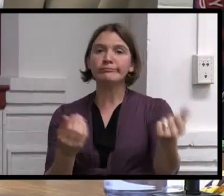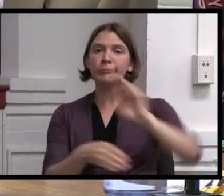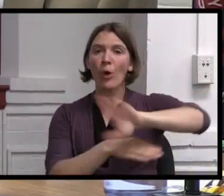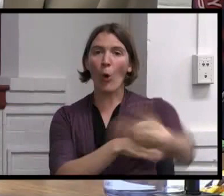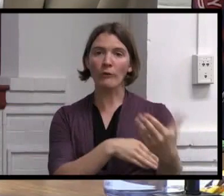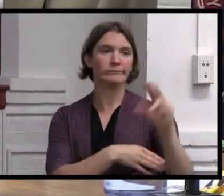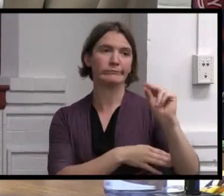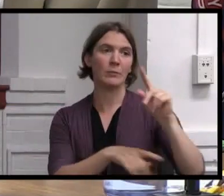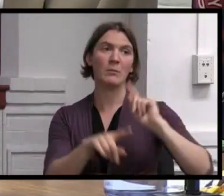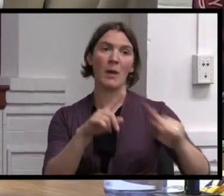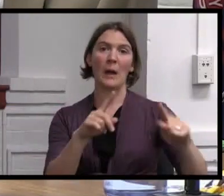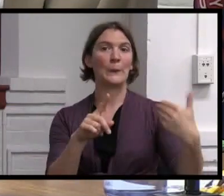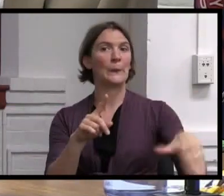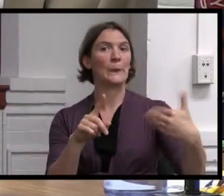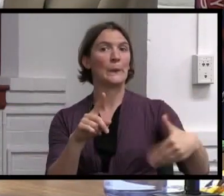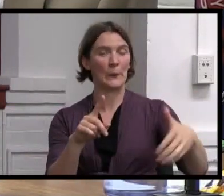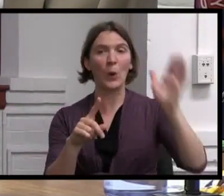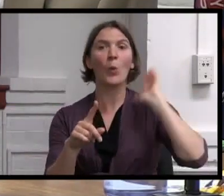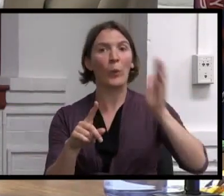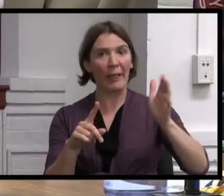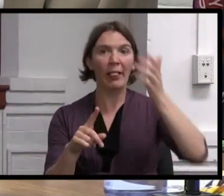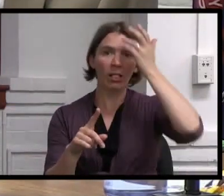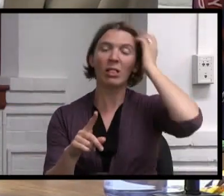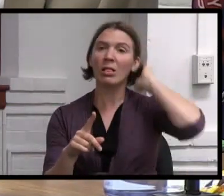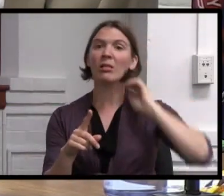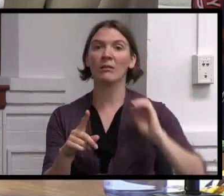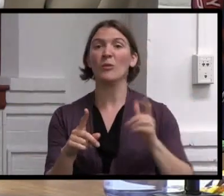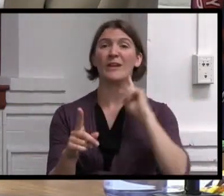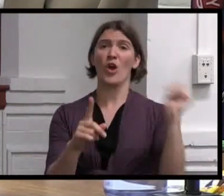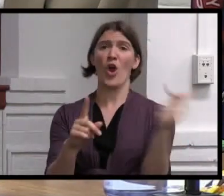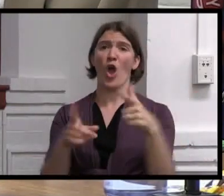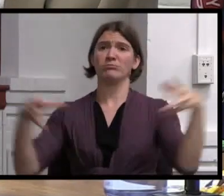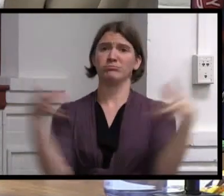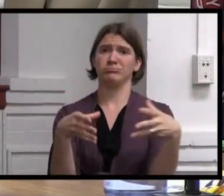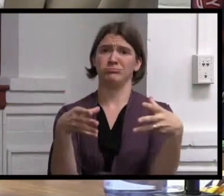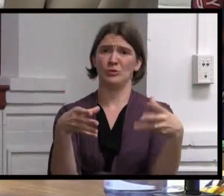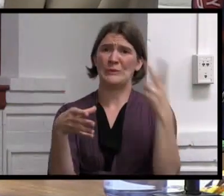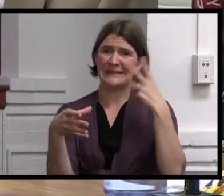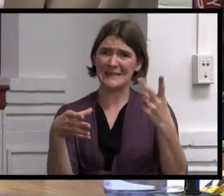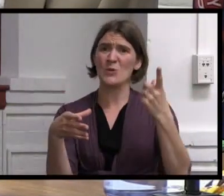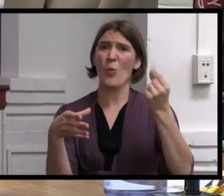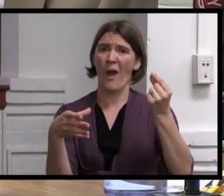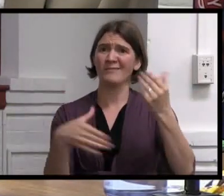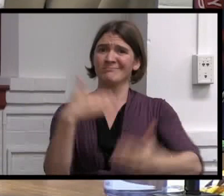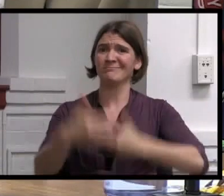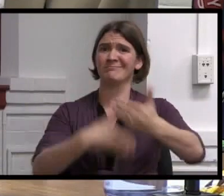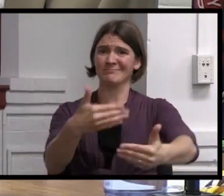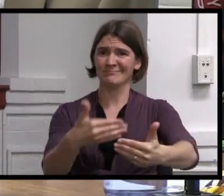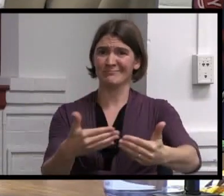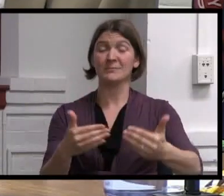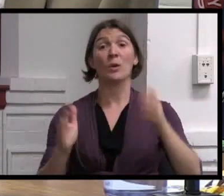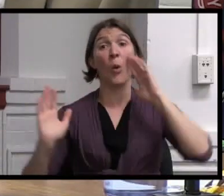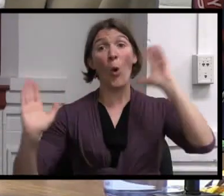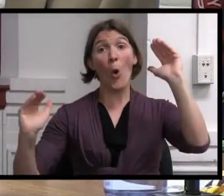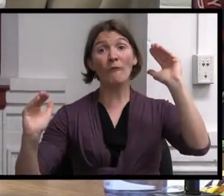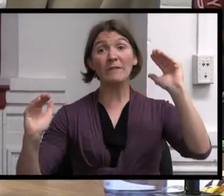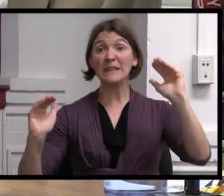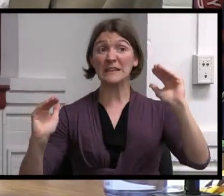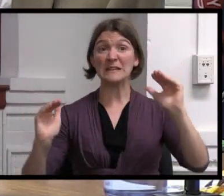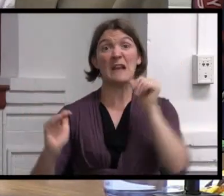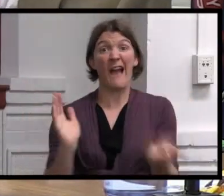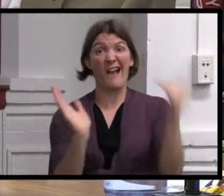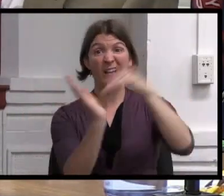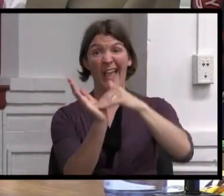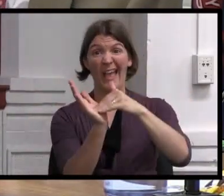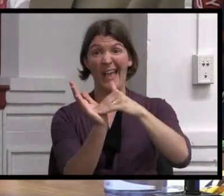to solve, but we're going to, everyone's coming together to see what they can do. So hopefully we won't have anything like